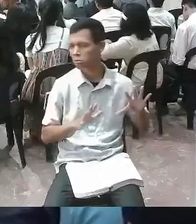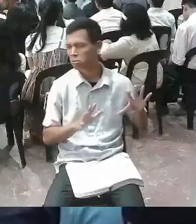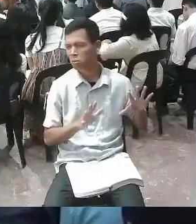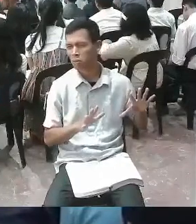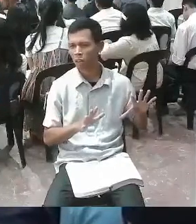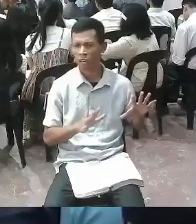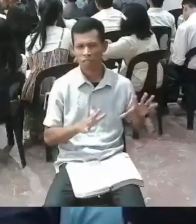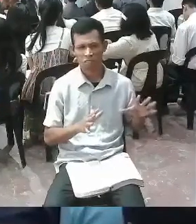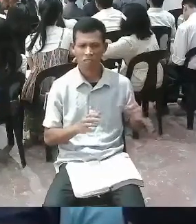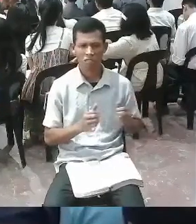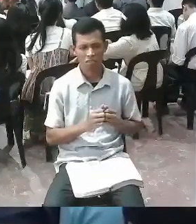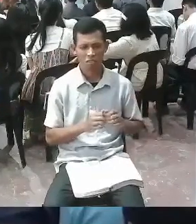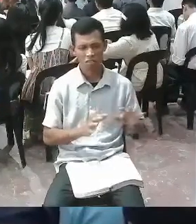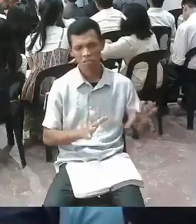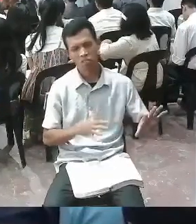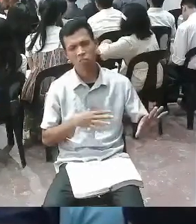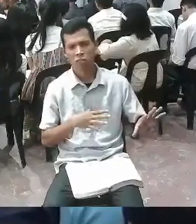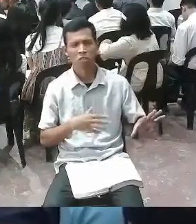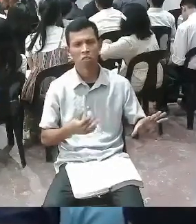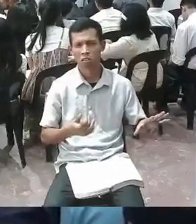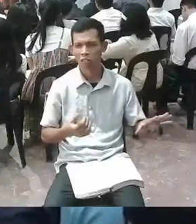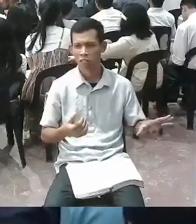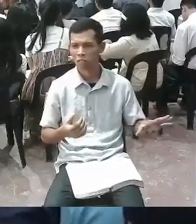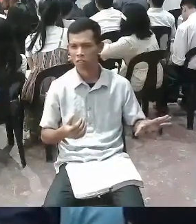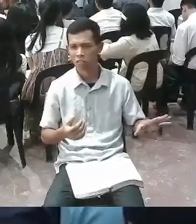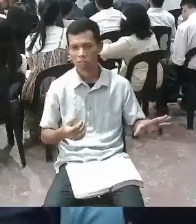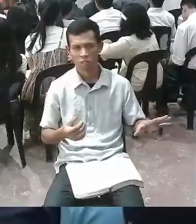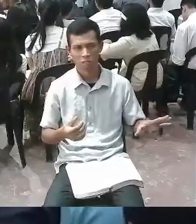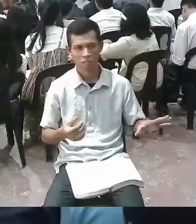send someone down to get her, bring her up there.